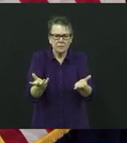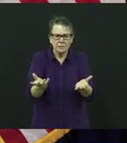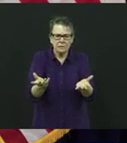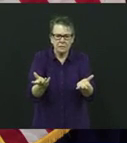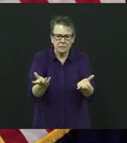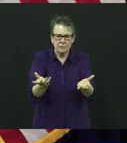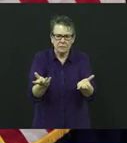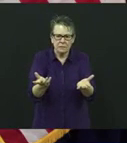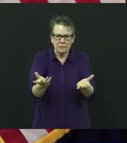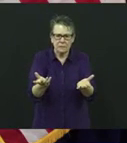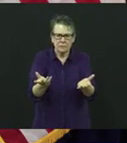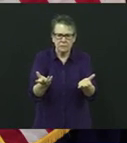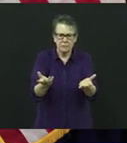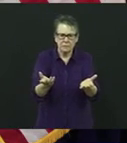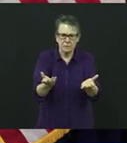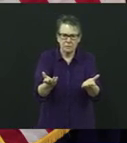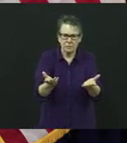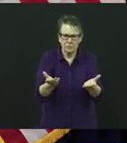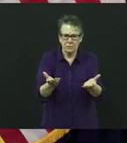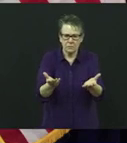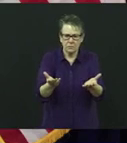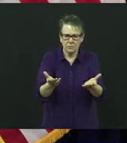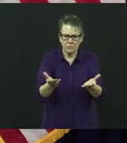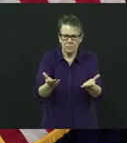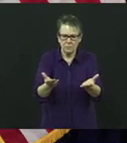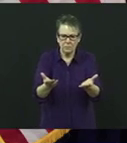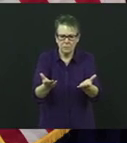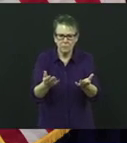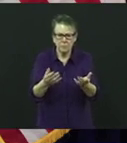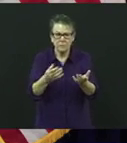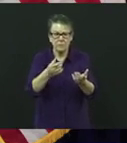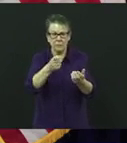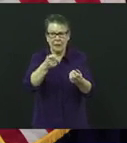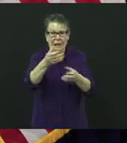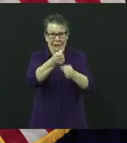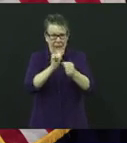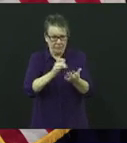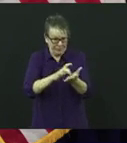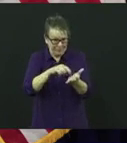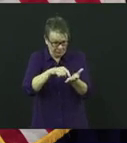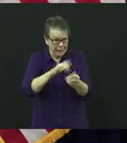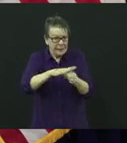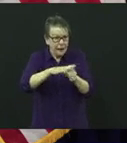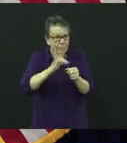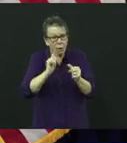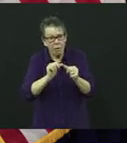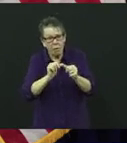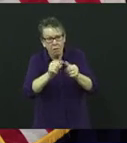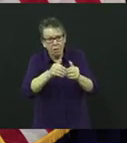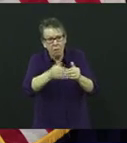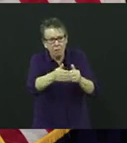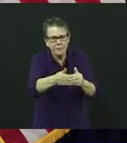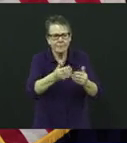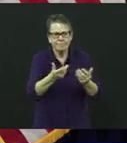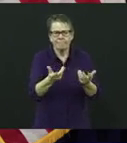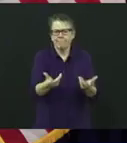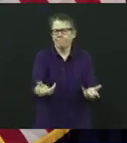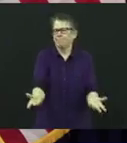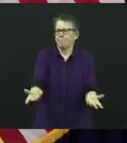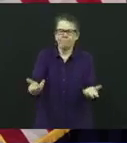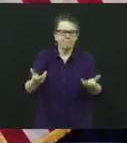I just meant in that particular case. I'll leave that to the experts. But Judy and Pat, could you comment on the field hospitals? Judy, do you mind